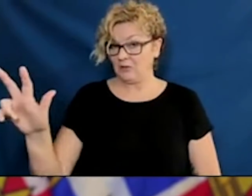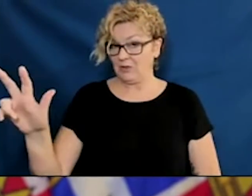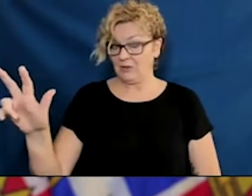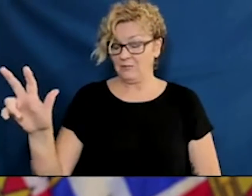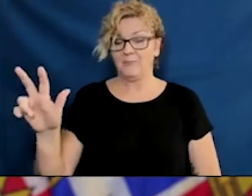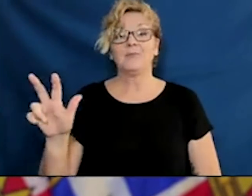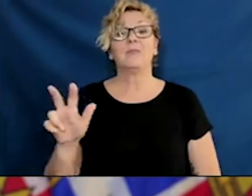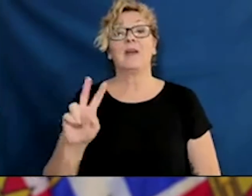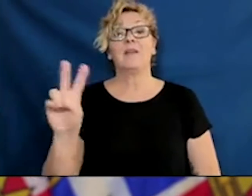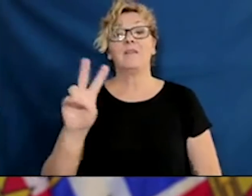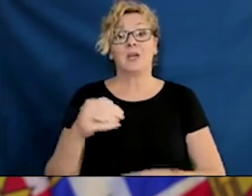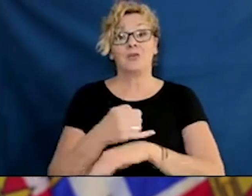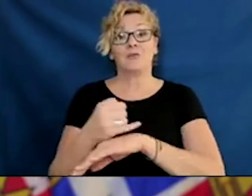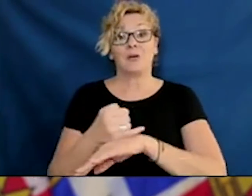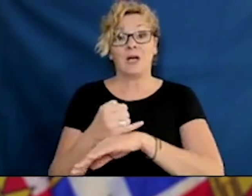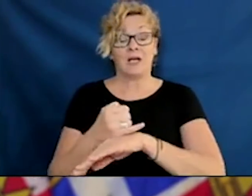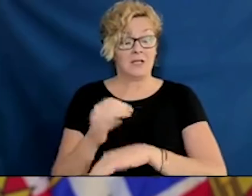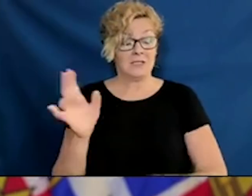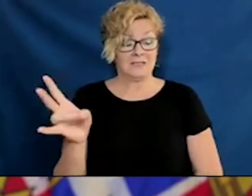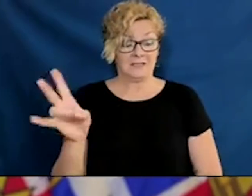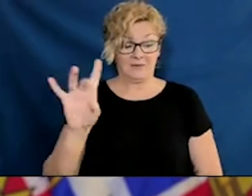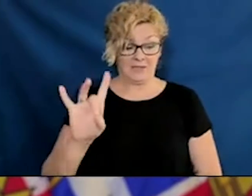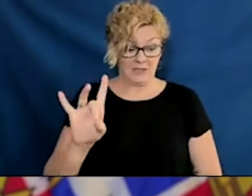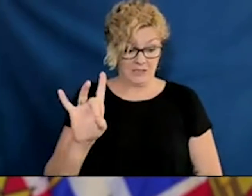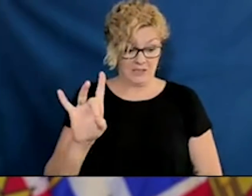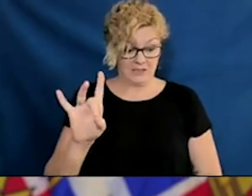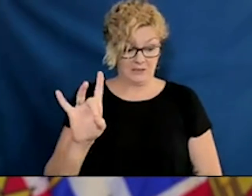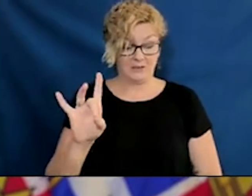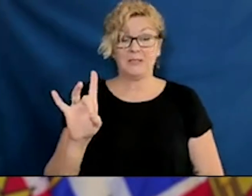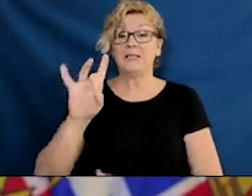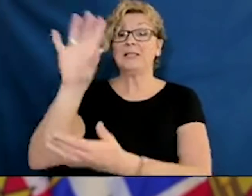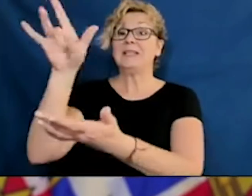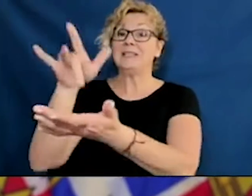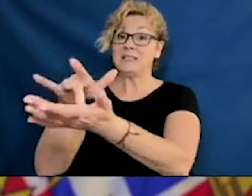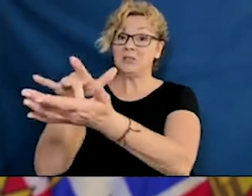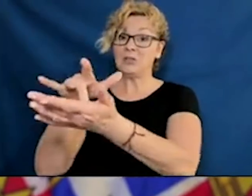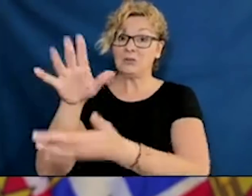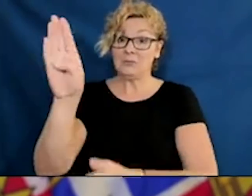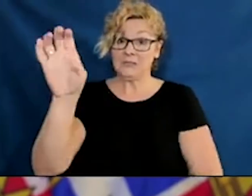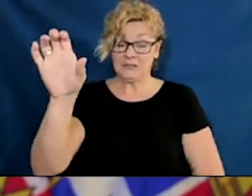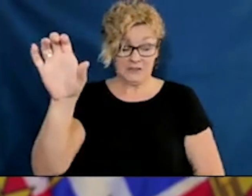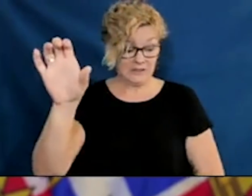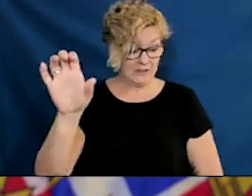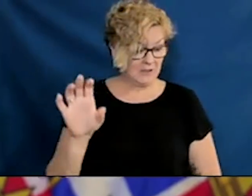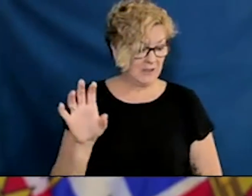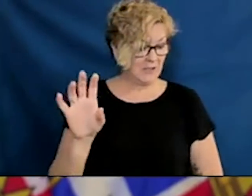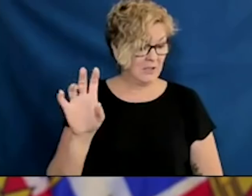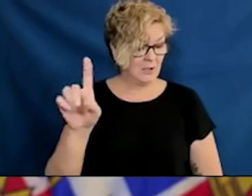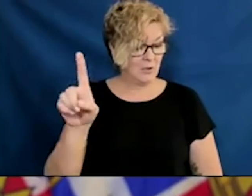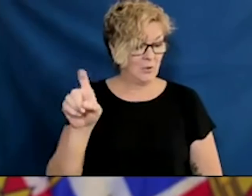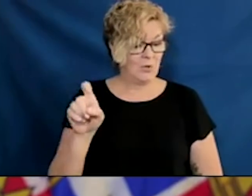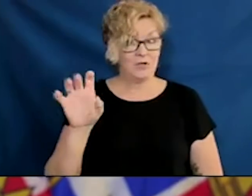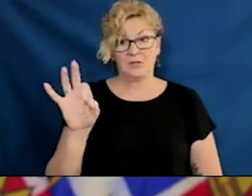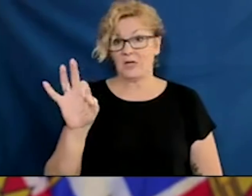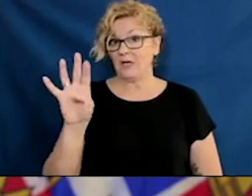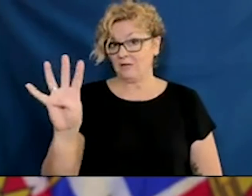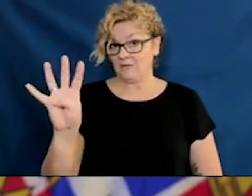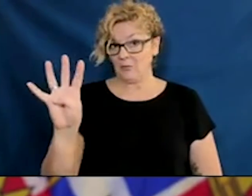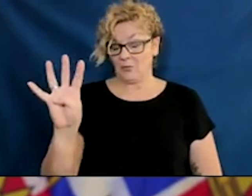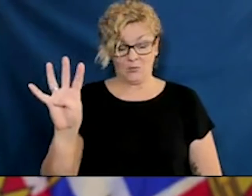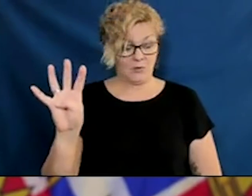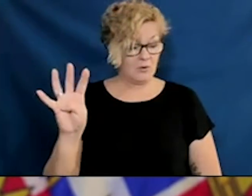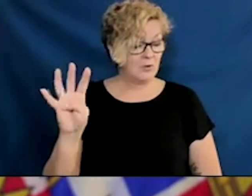Island, 194 people were in the Interior Health Region, and 98 people live in the Northern Health